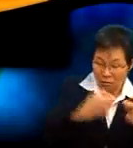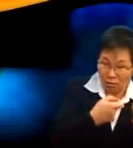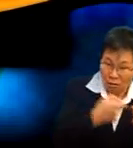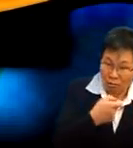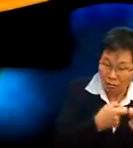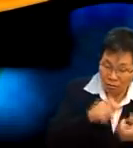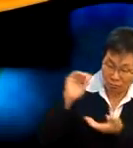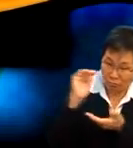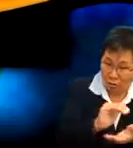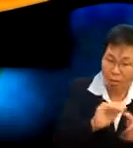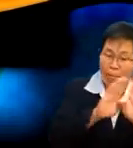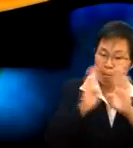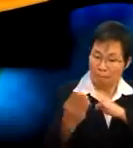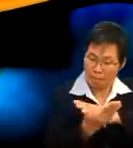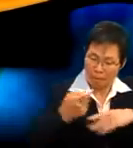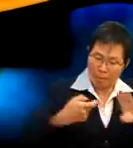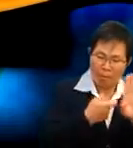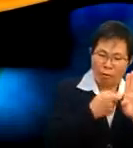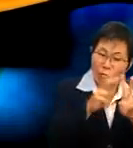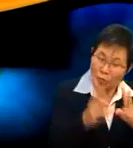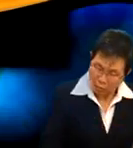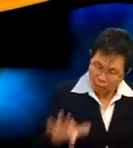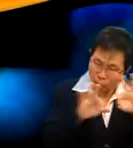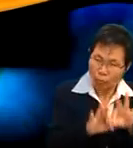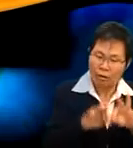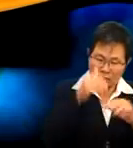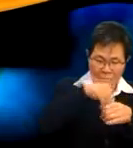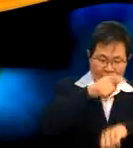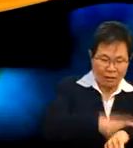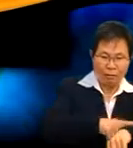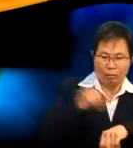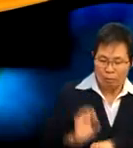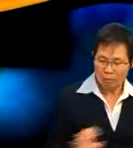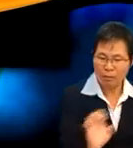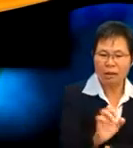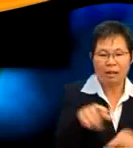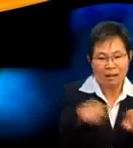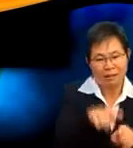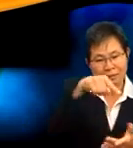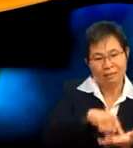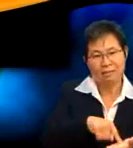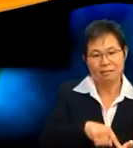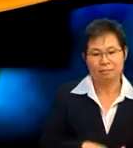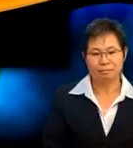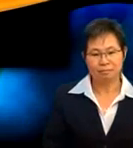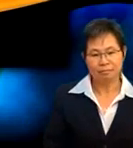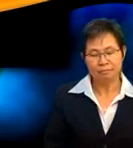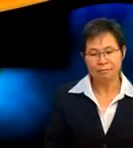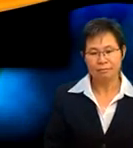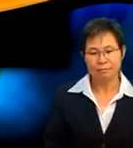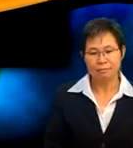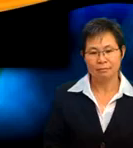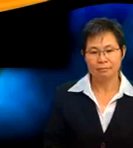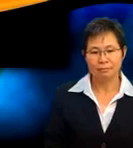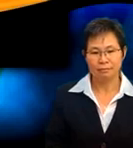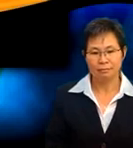The electricity supplied by batteries is very useful and important in times of emergencies like this.